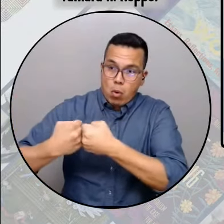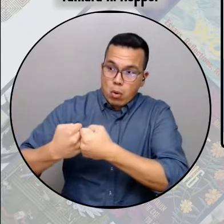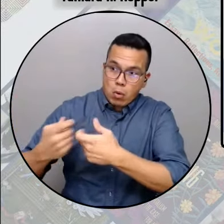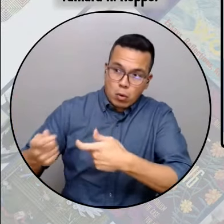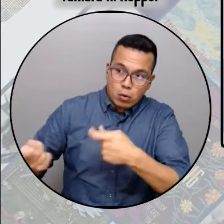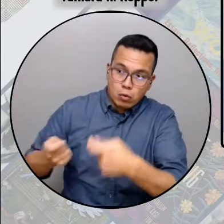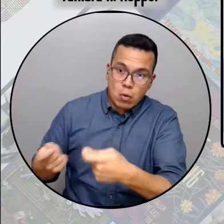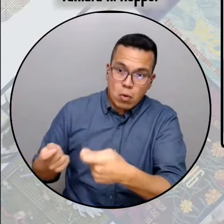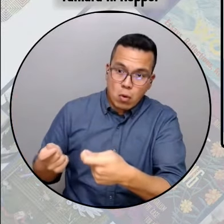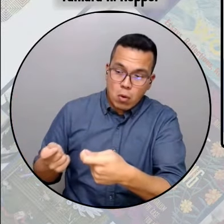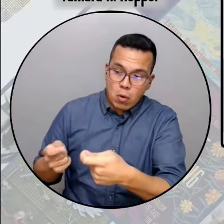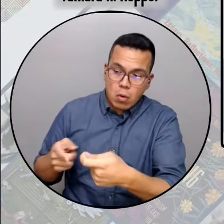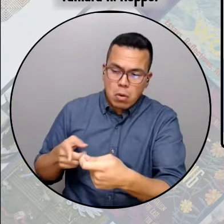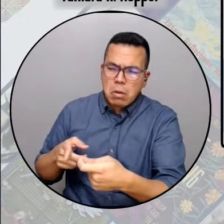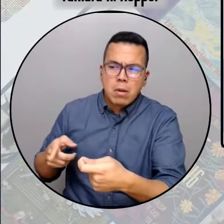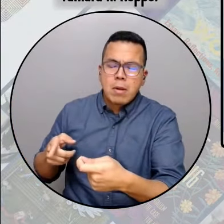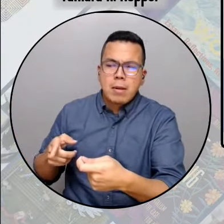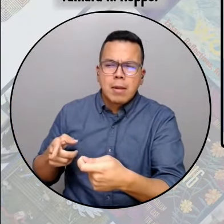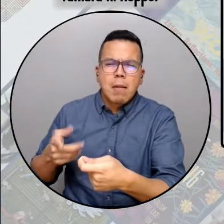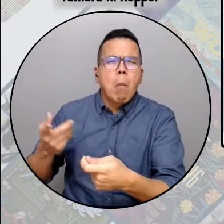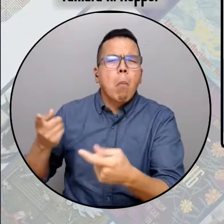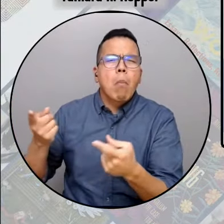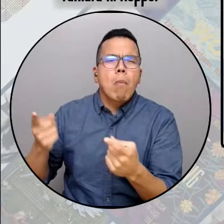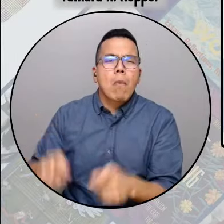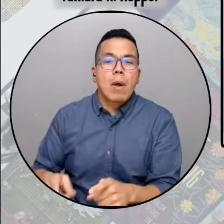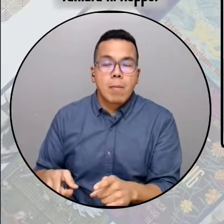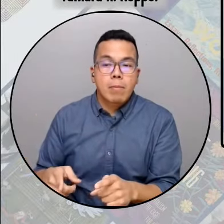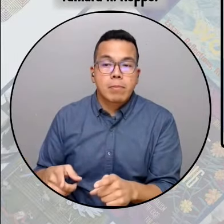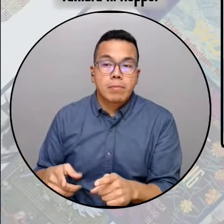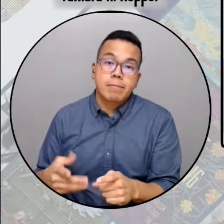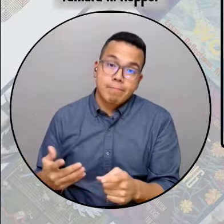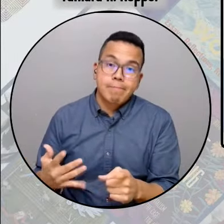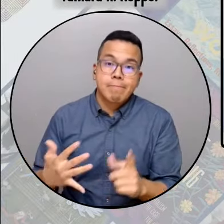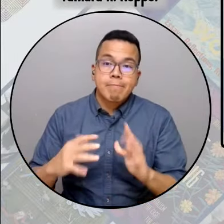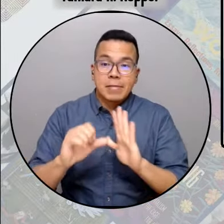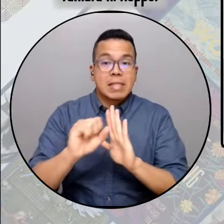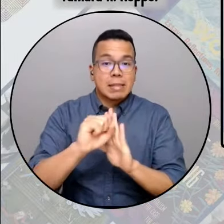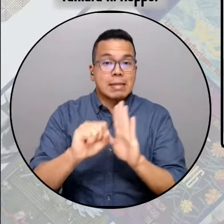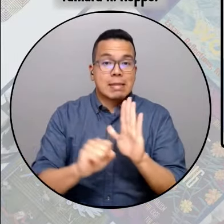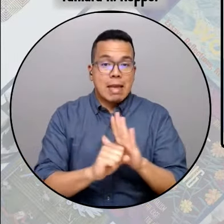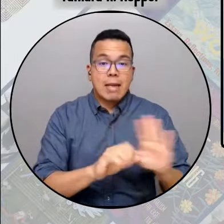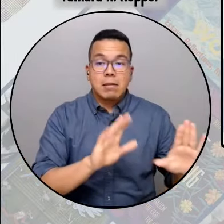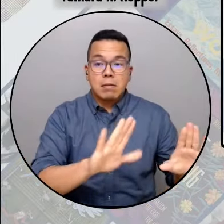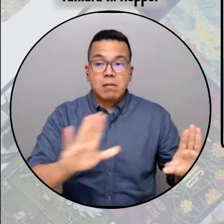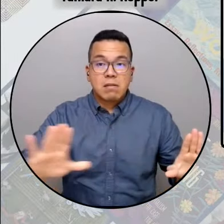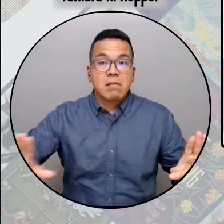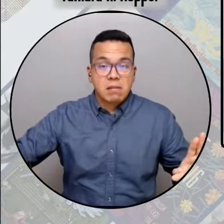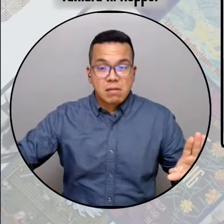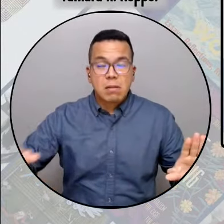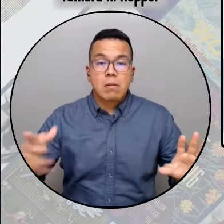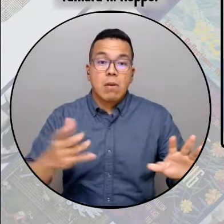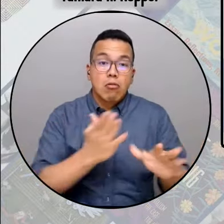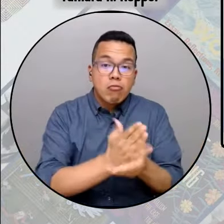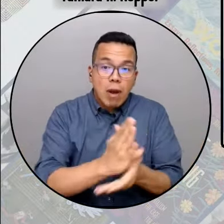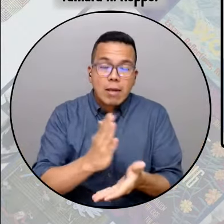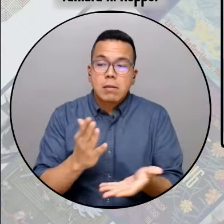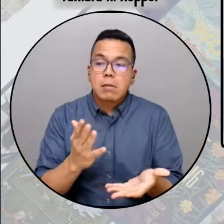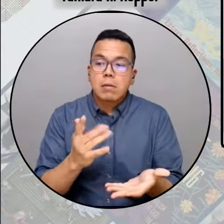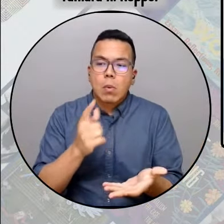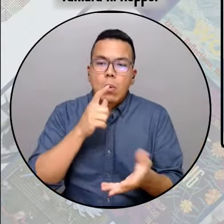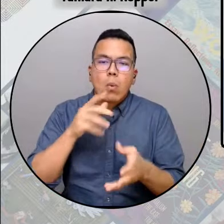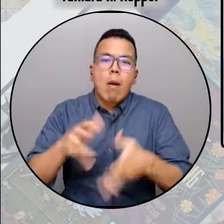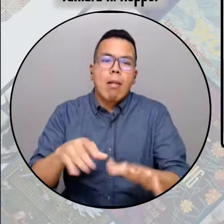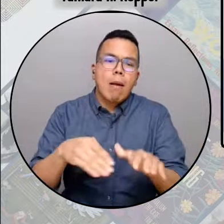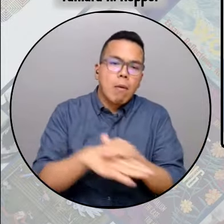United States in terms of border control and states being able to decide kind of, and states' rights in terms of who's in their